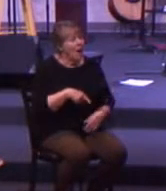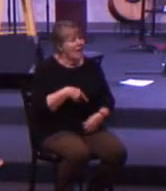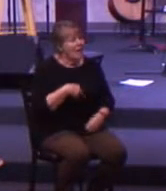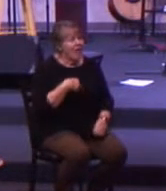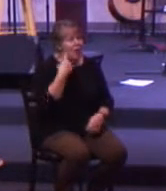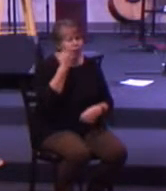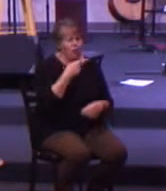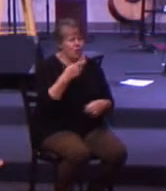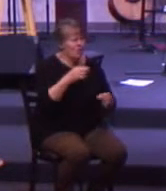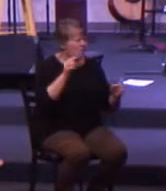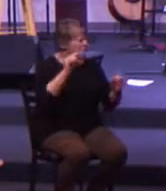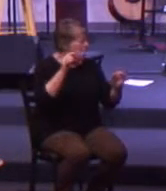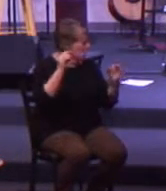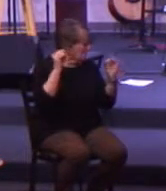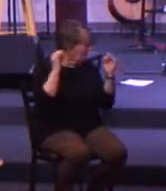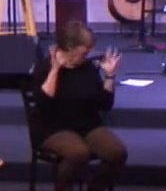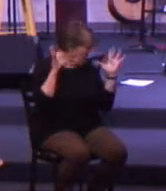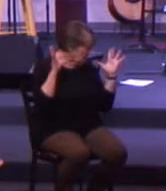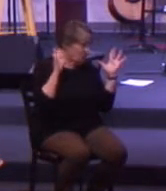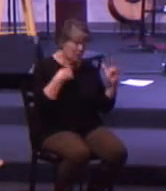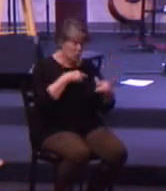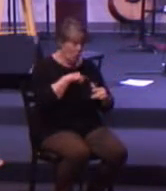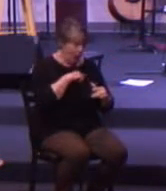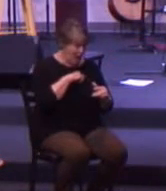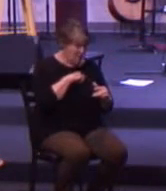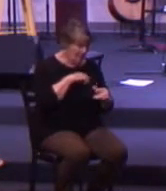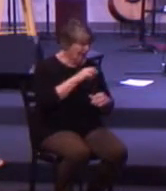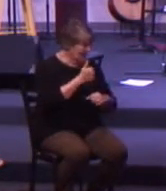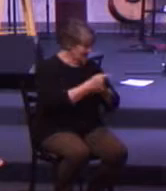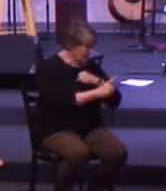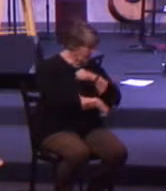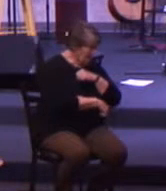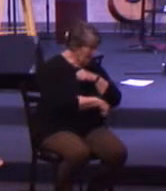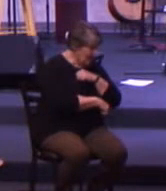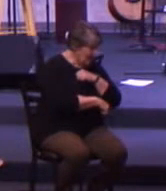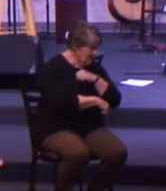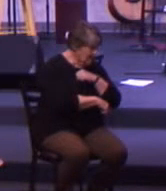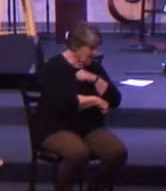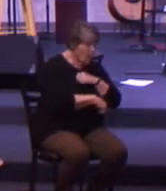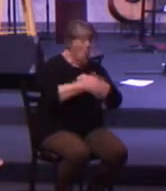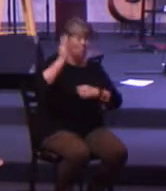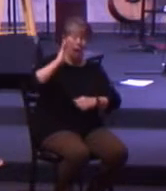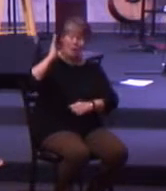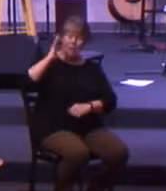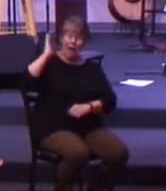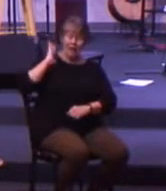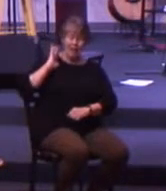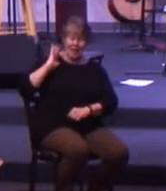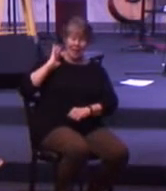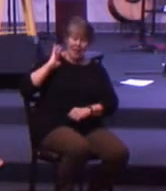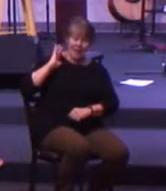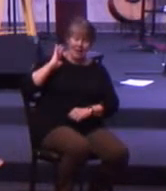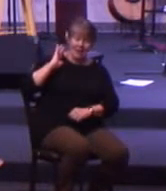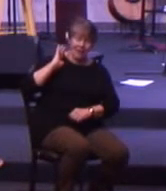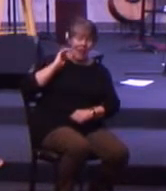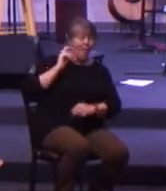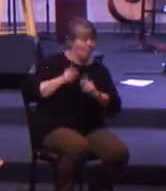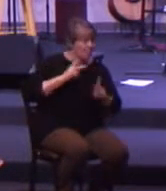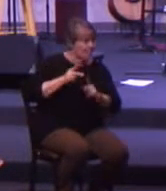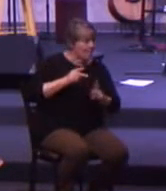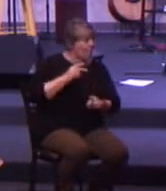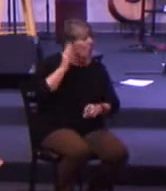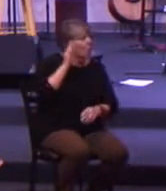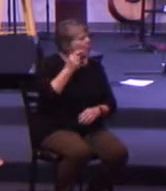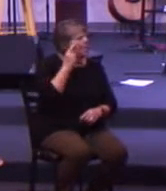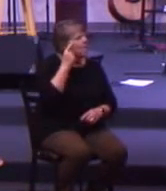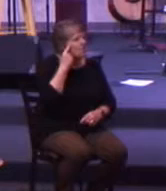monstrous to us in these 10 plagues would have most likely appeared merciful to the first audience. They would not have seen a God